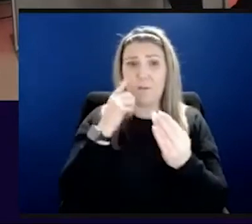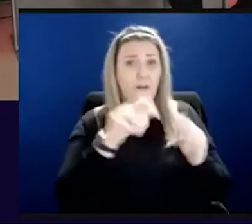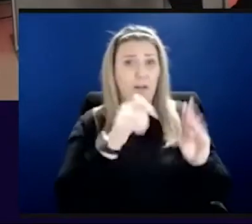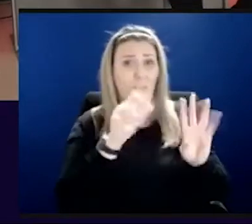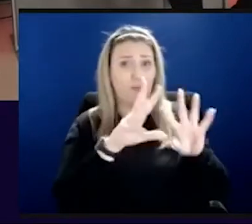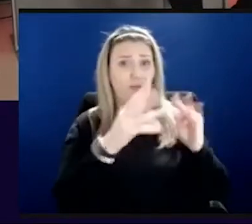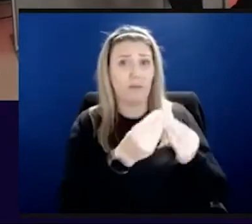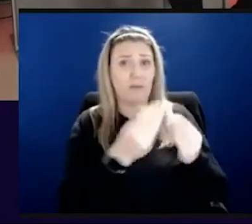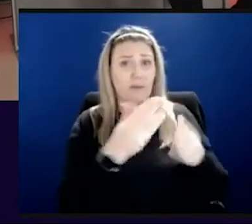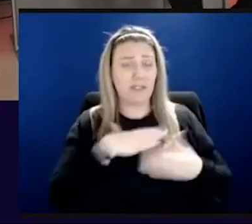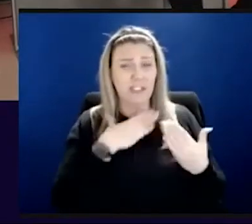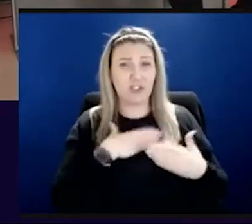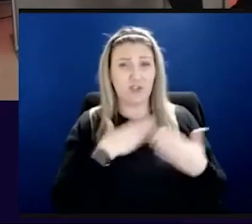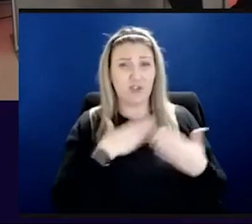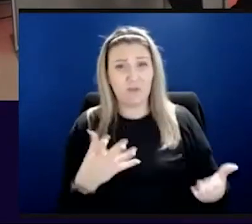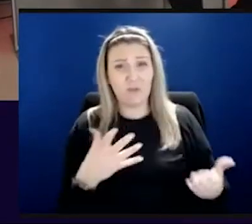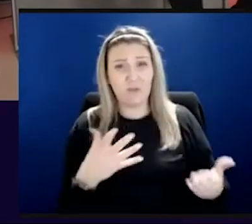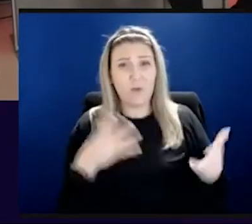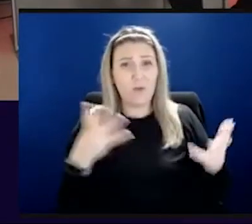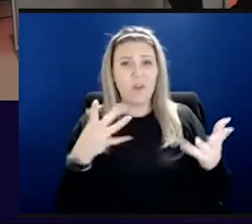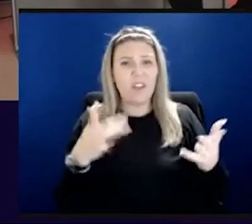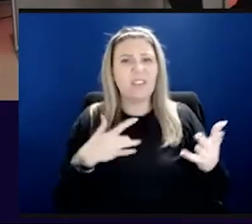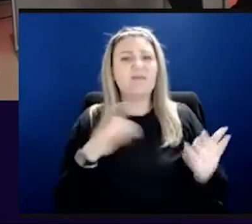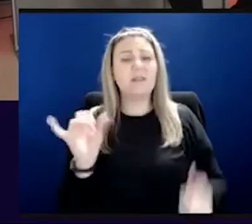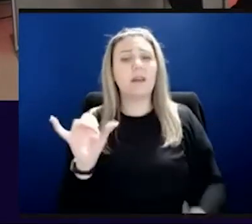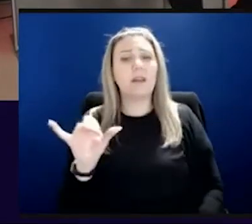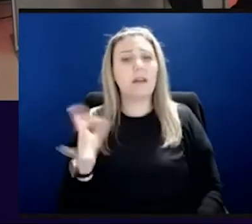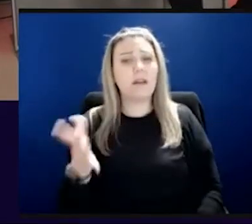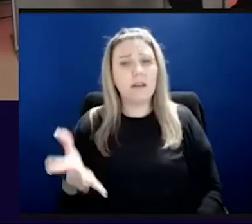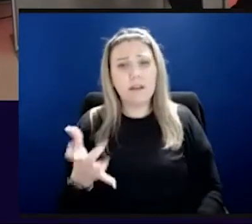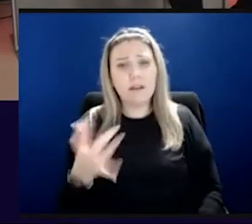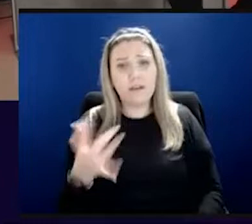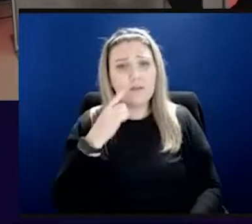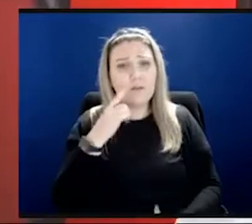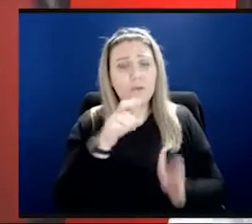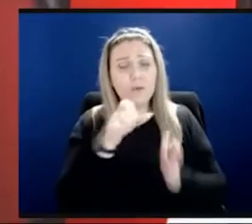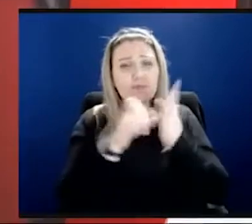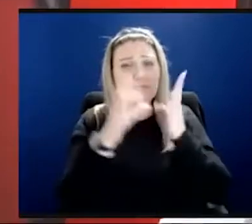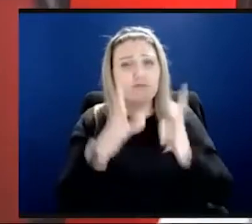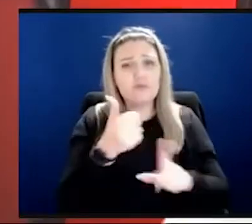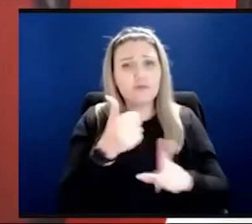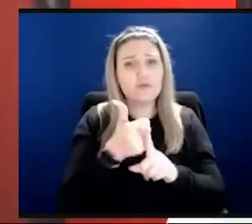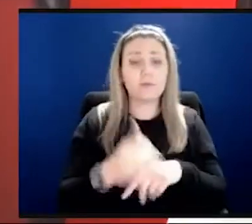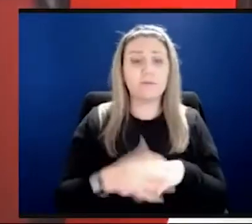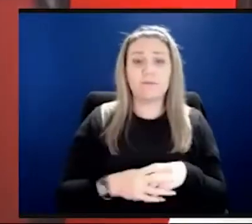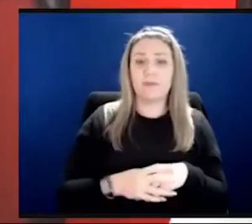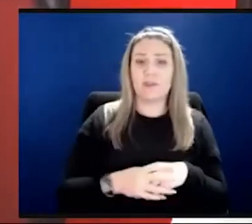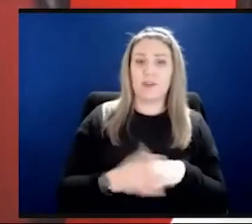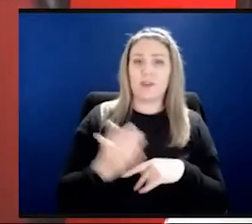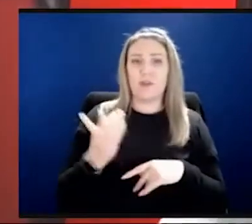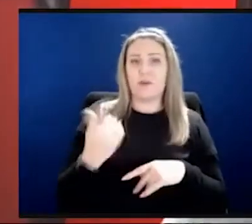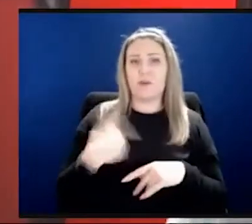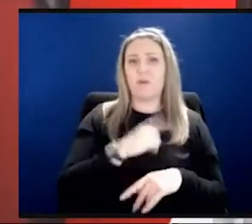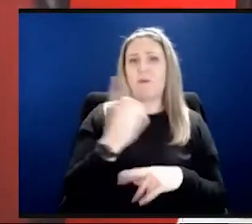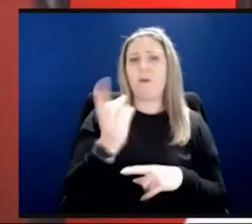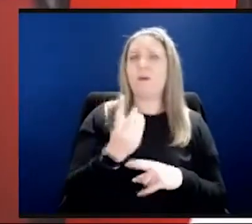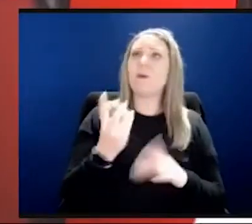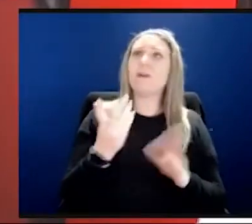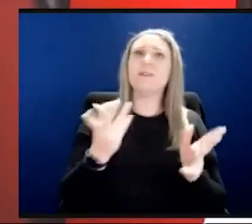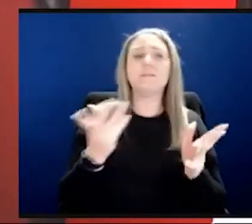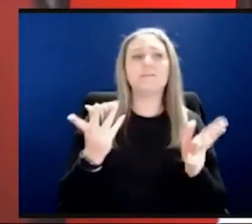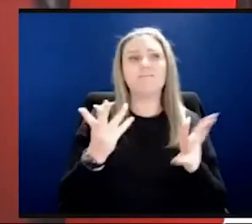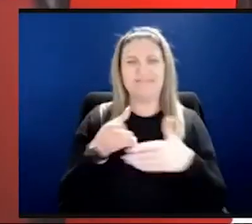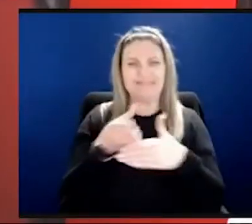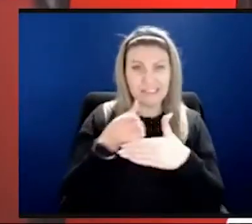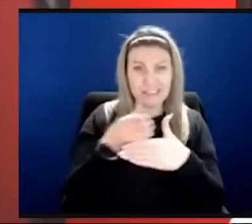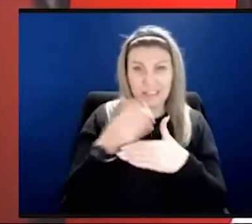another. What's that feel like as the surgeon? Yeah, I think we always walk this fine line between knowing